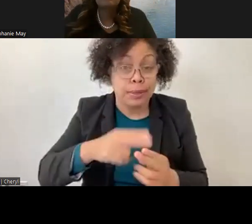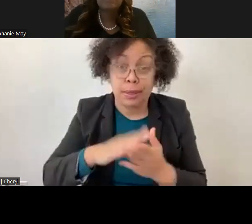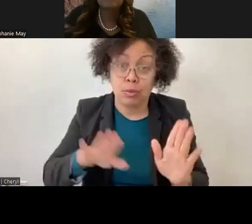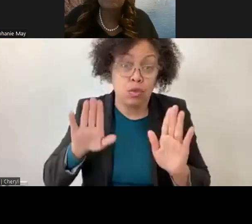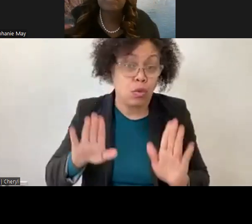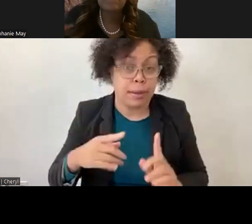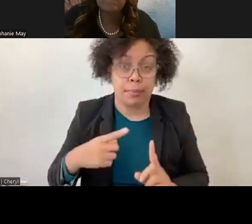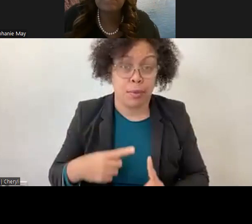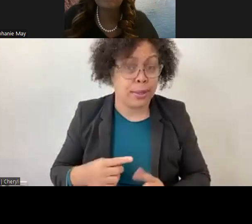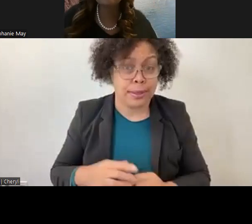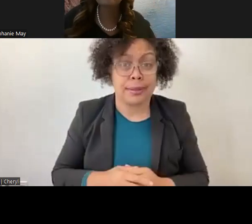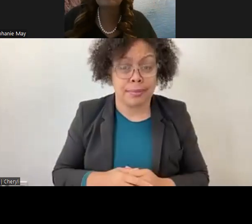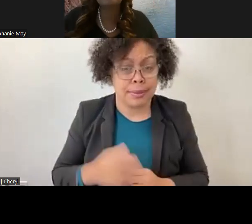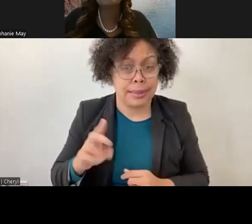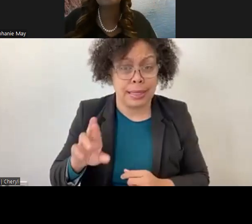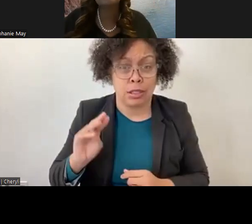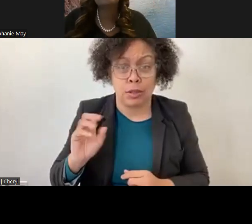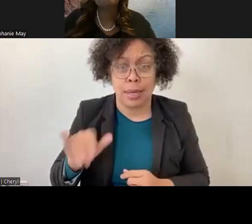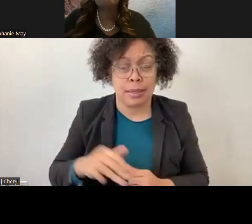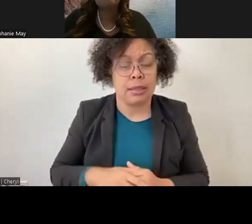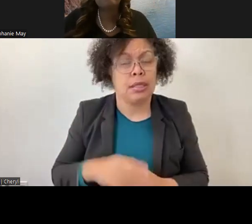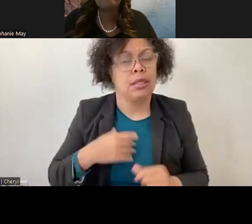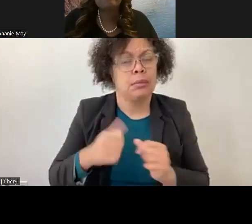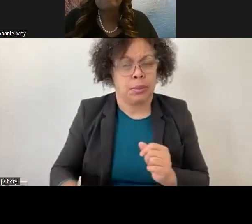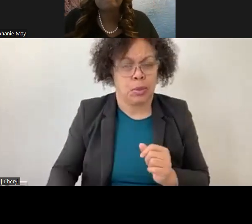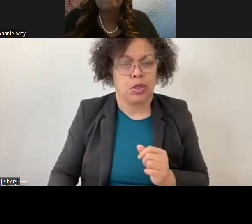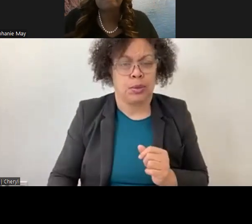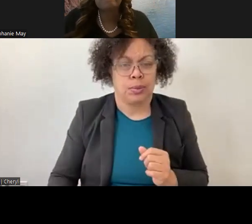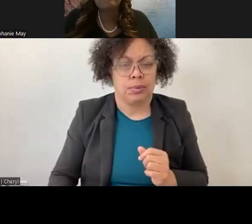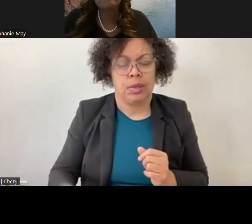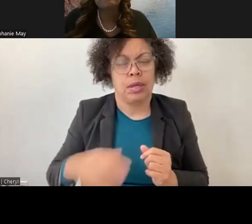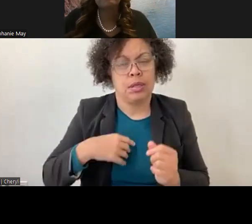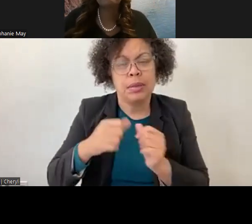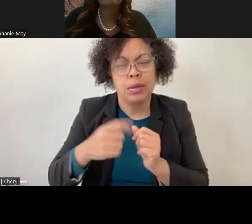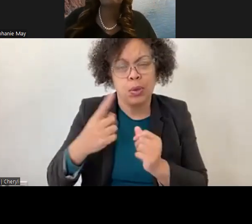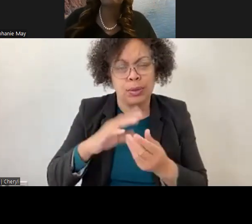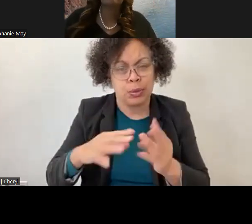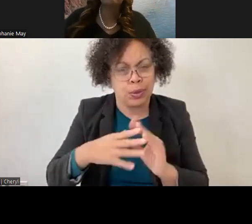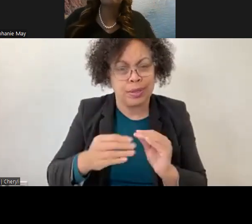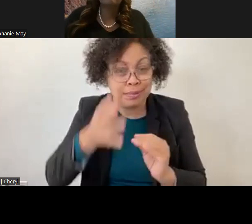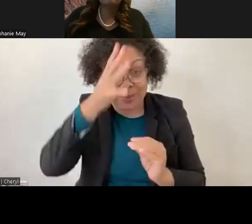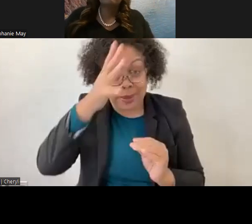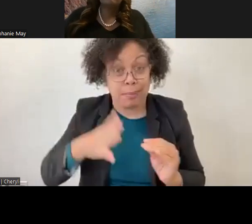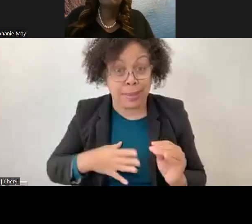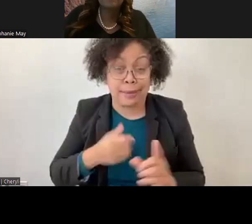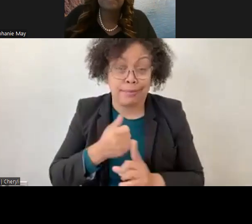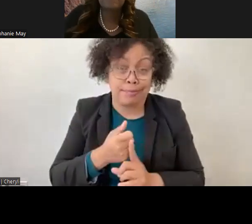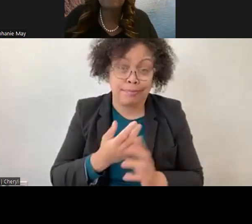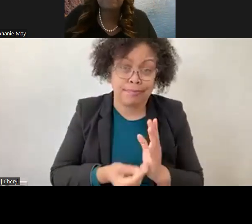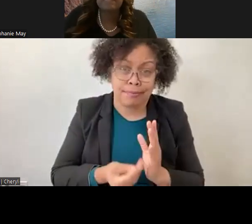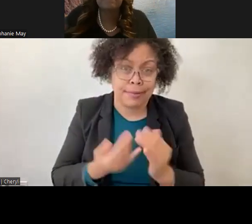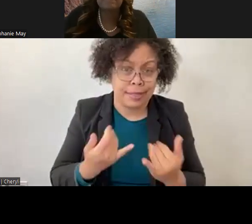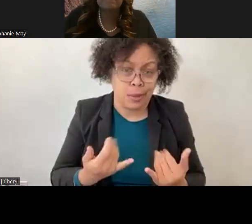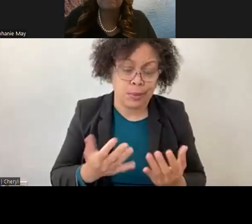May. And, I remember a story from a man who actually is no longer with us,